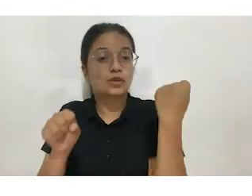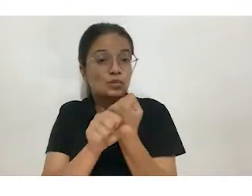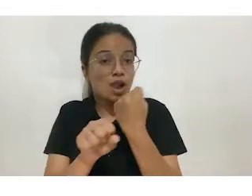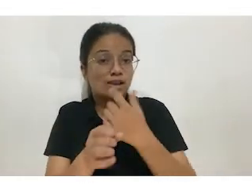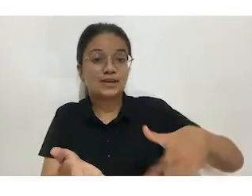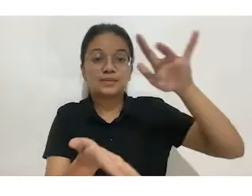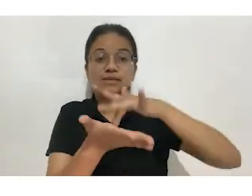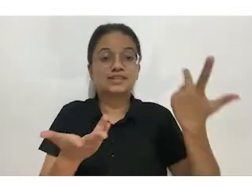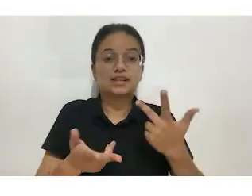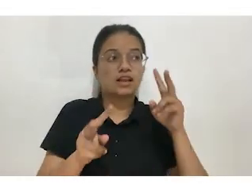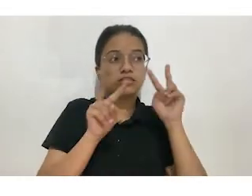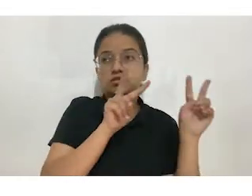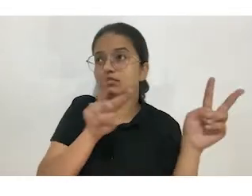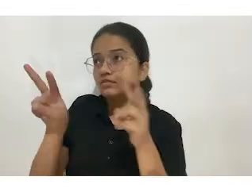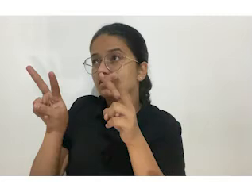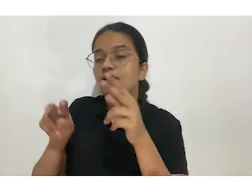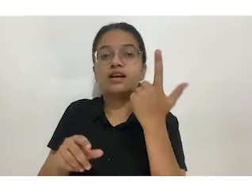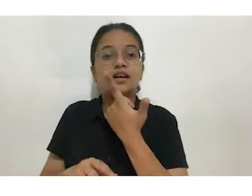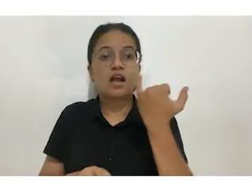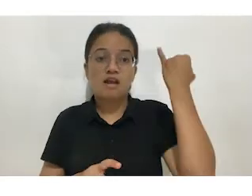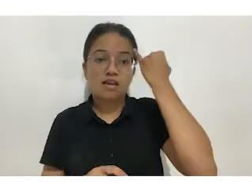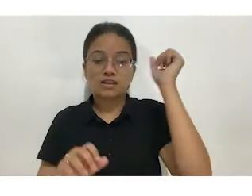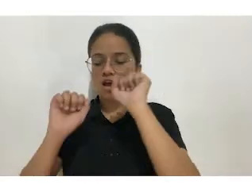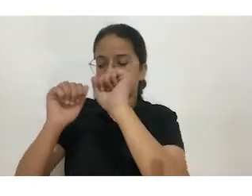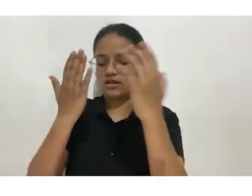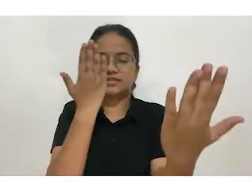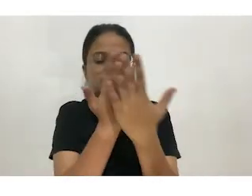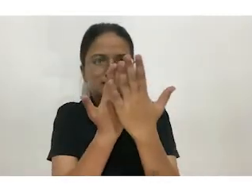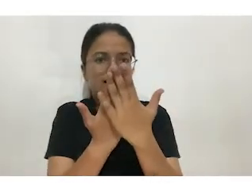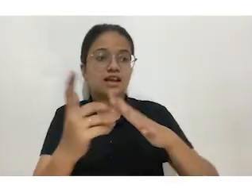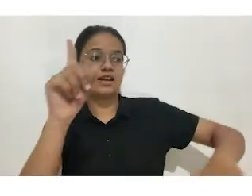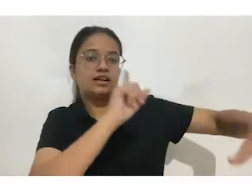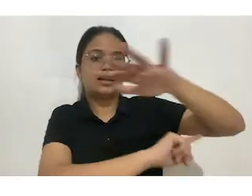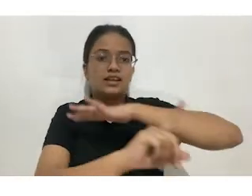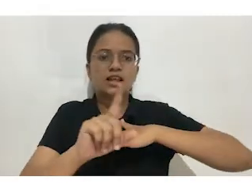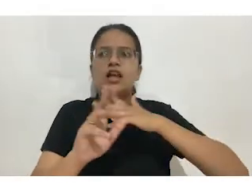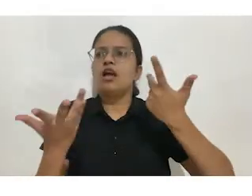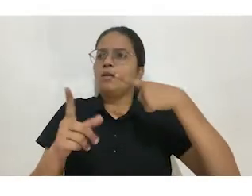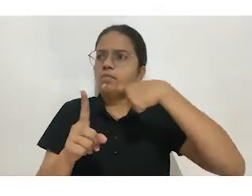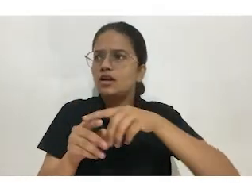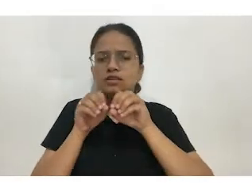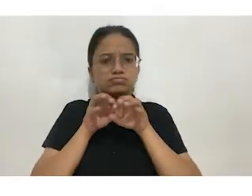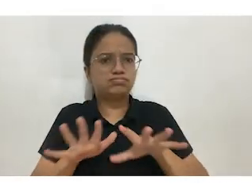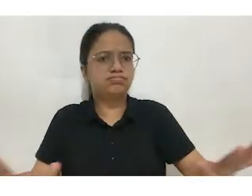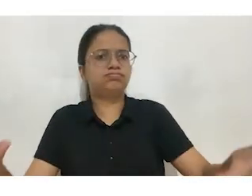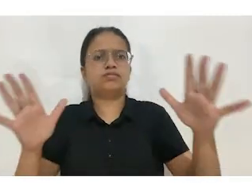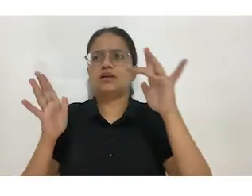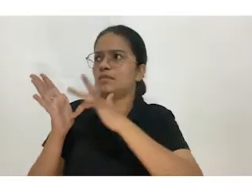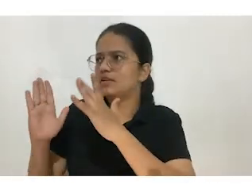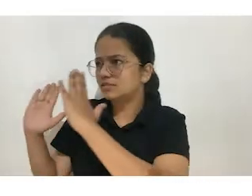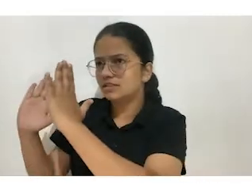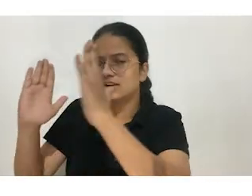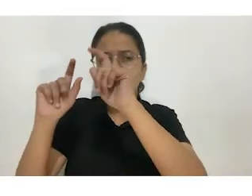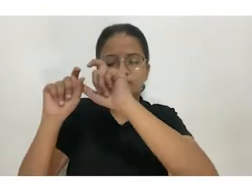This work plays on the tensions between the idea of collecting and collating, containing and